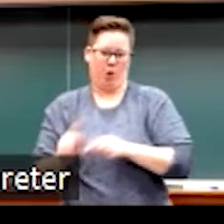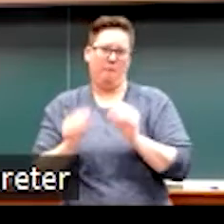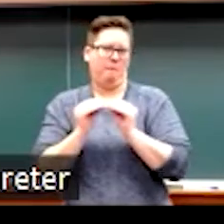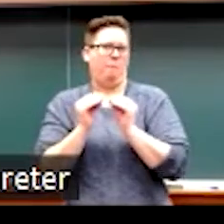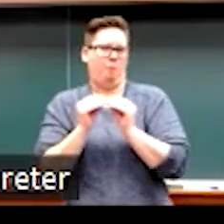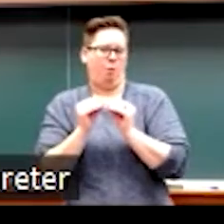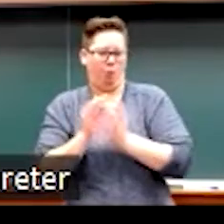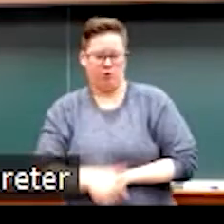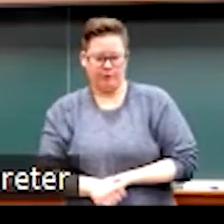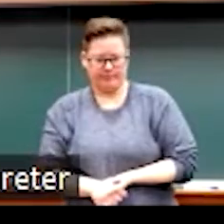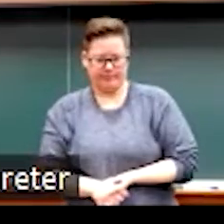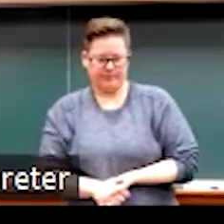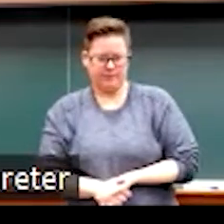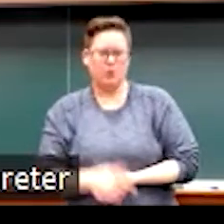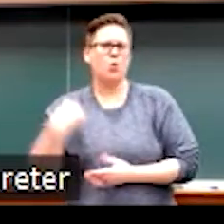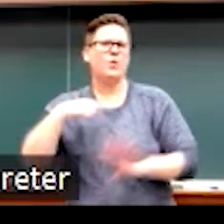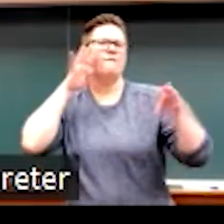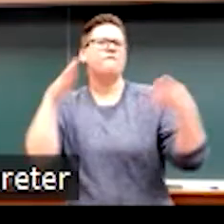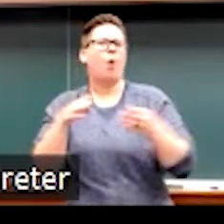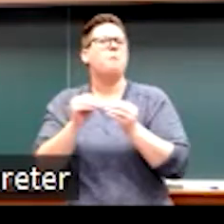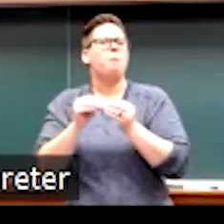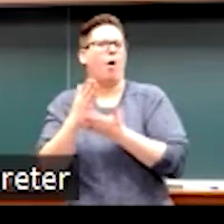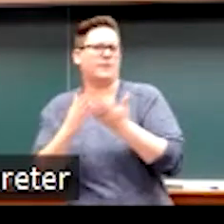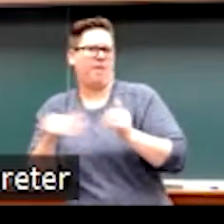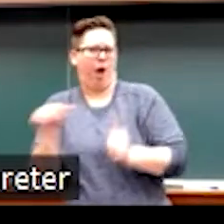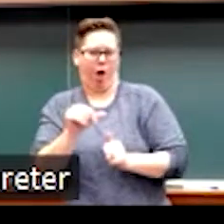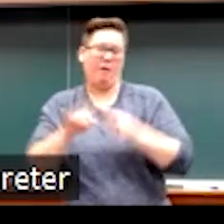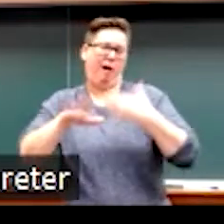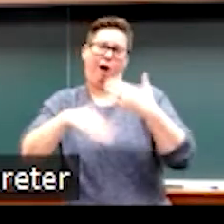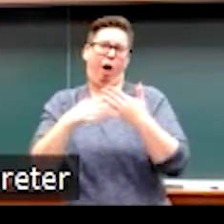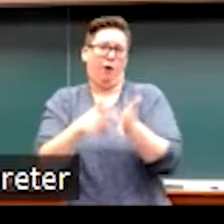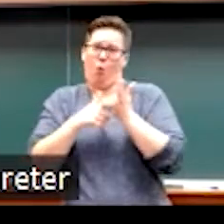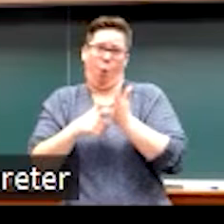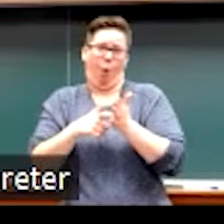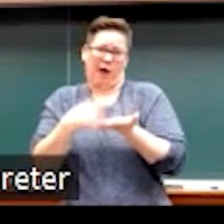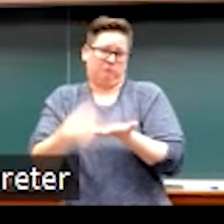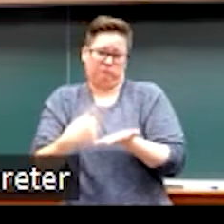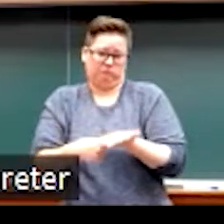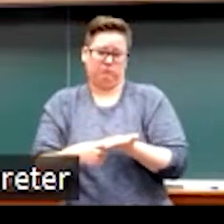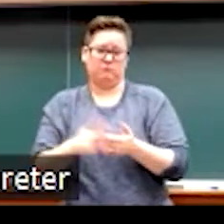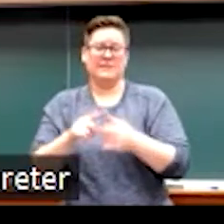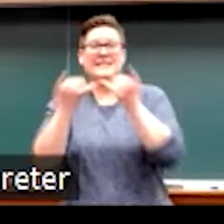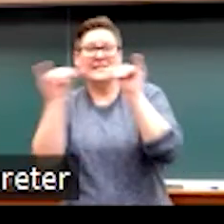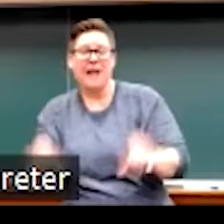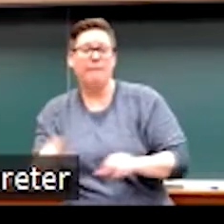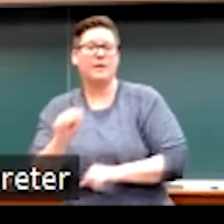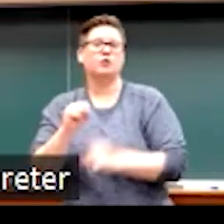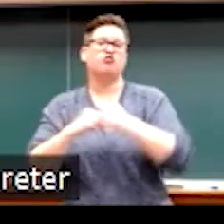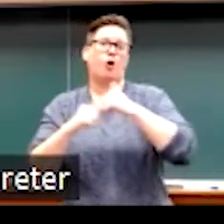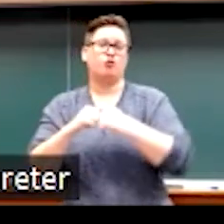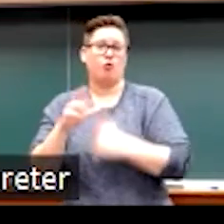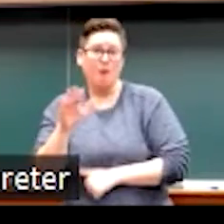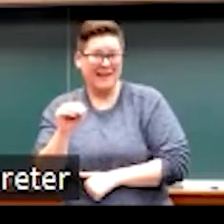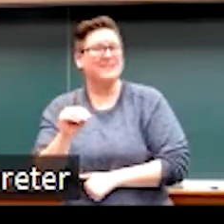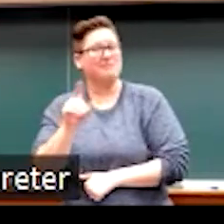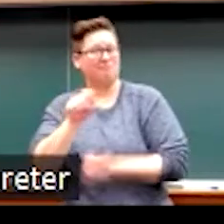more. And some we're focusing on more than others right now, but all require addressing. That includes systemic and structural racism.